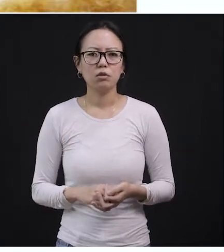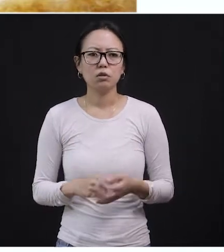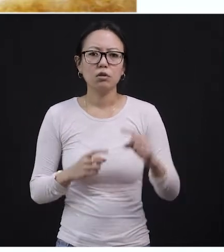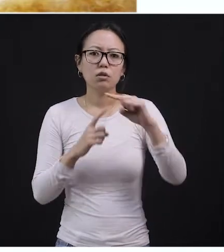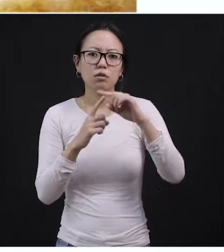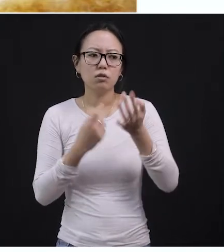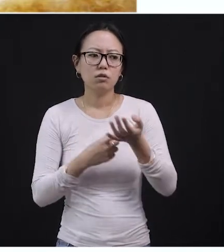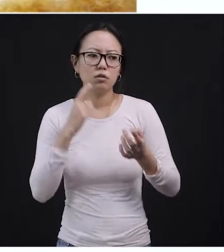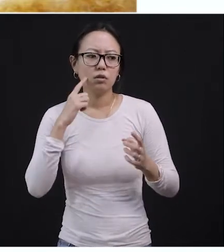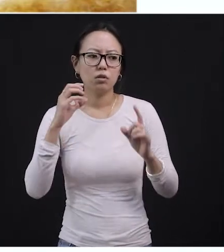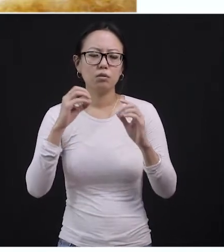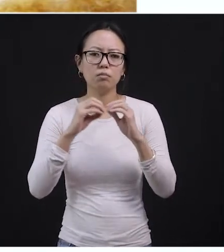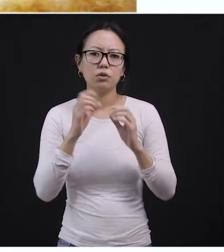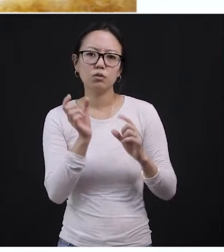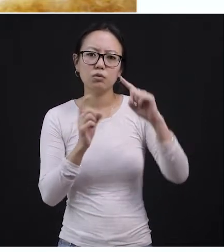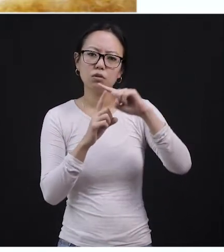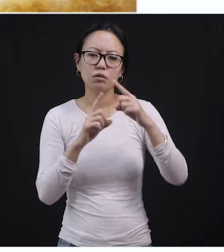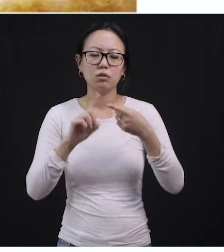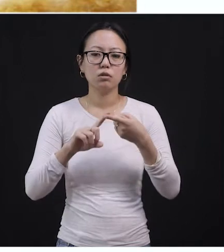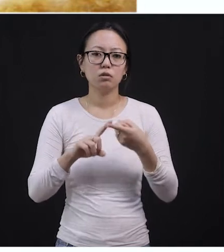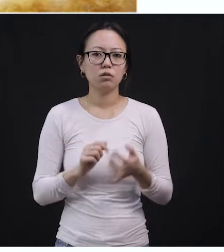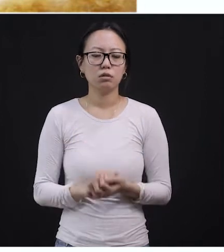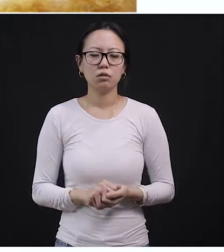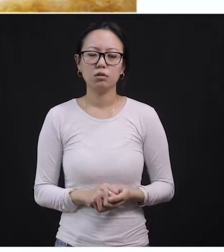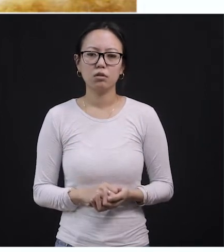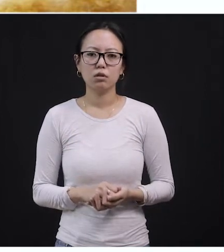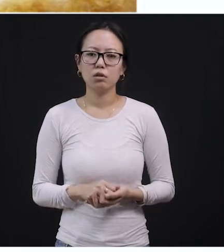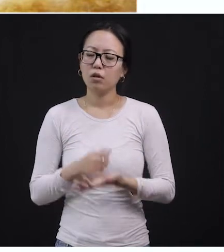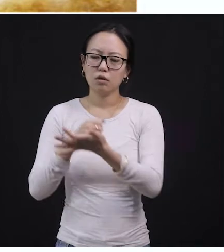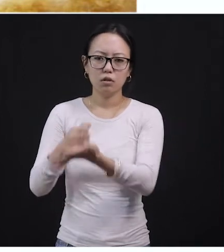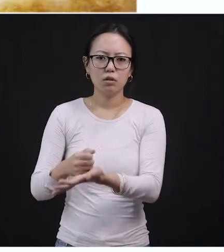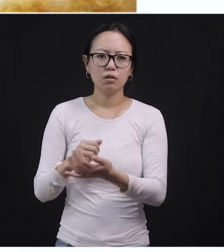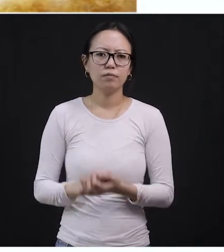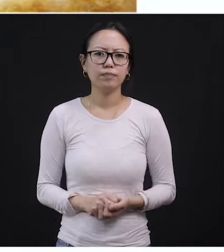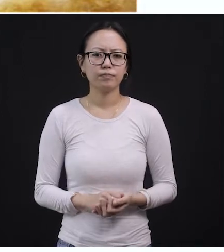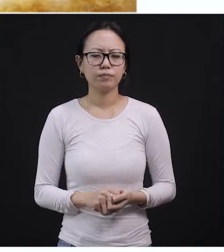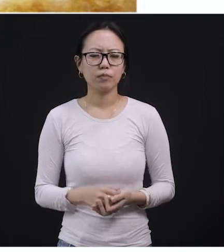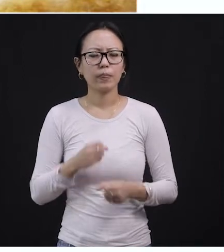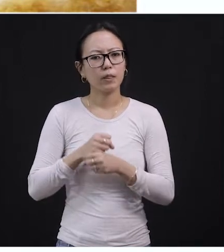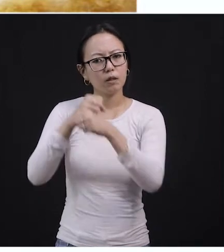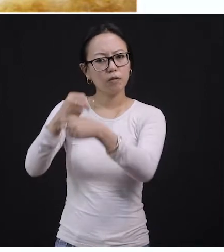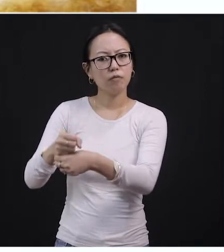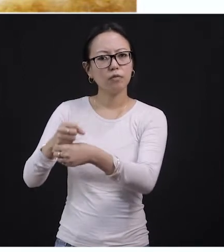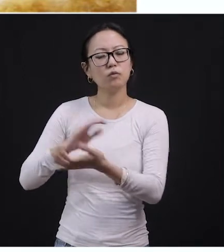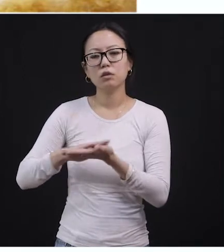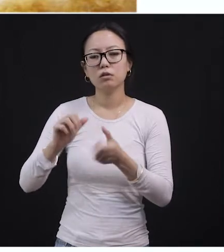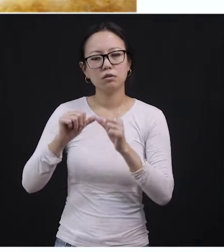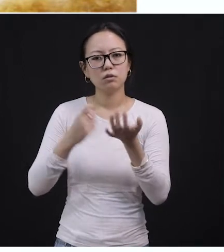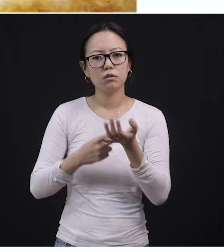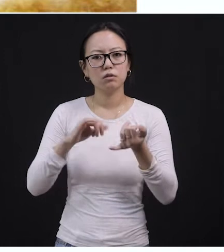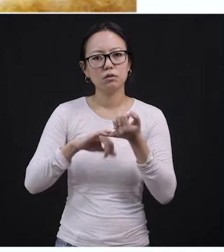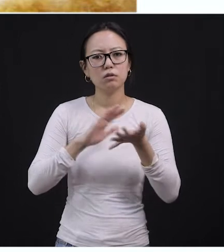given him some gifts, okay? So, here during the wars, they had to give Harsha their